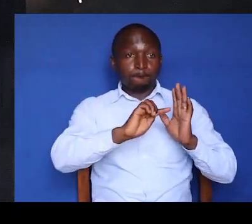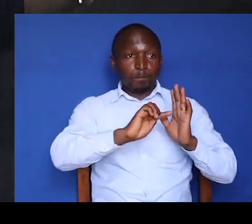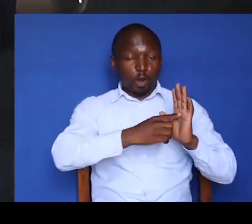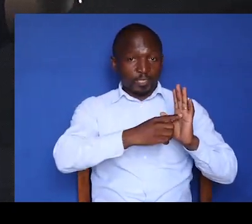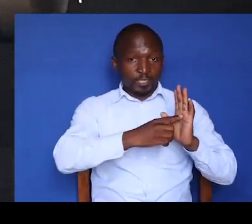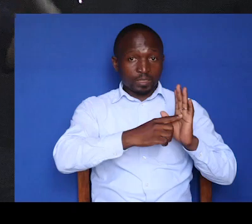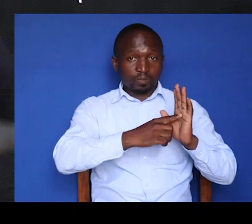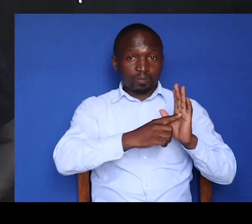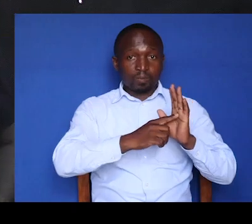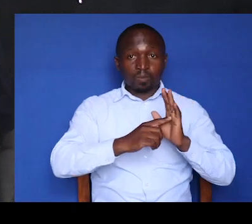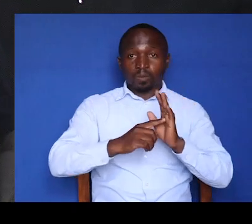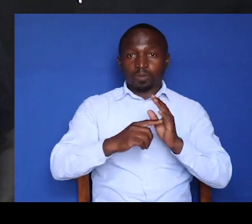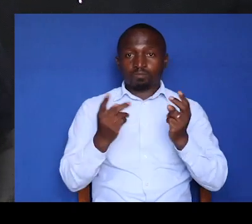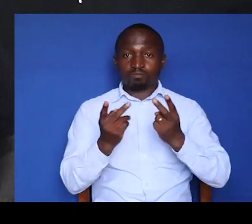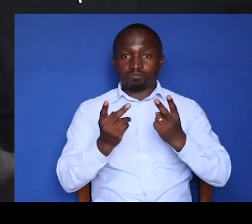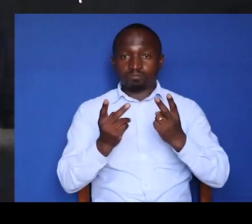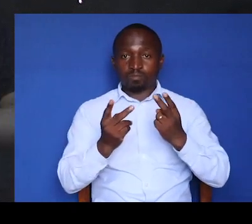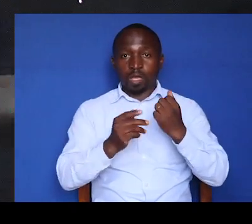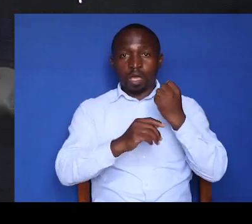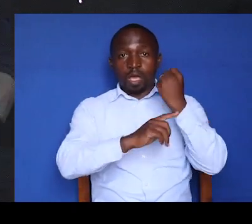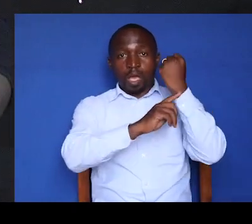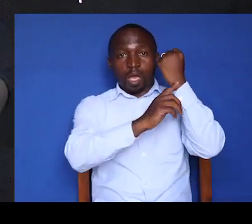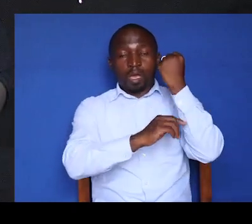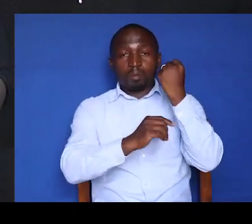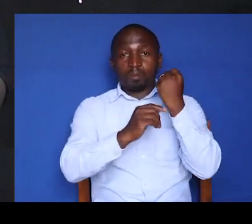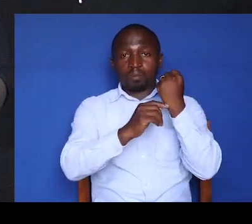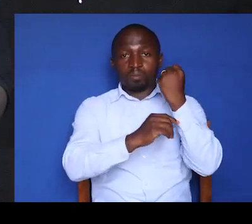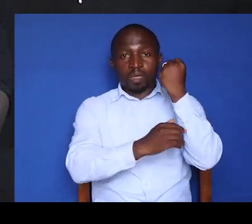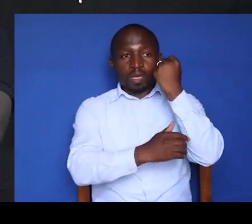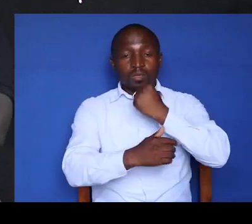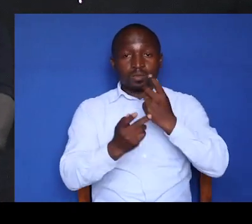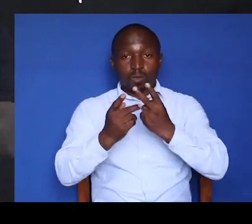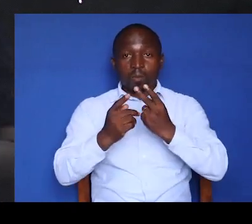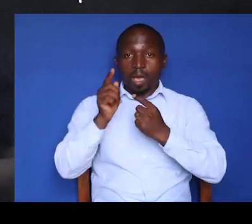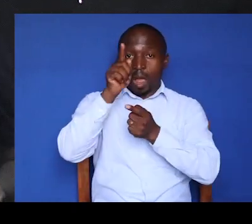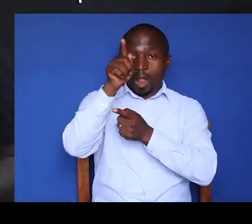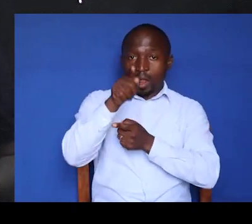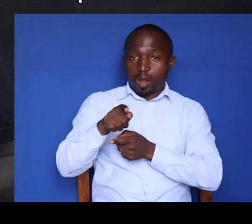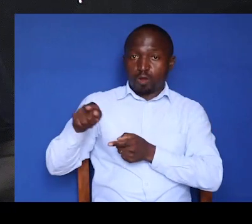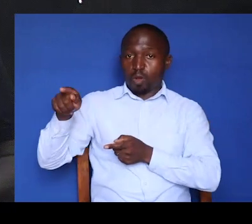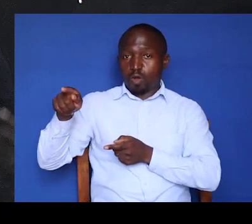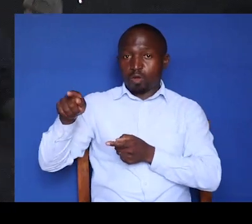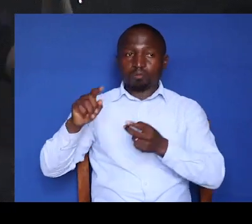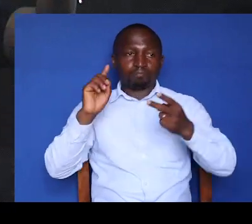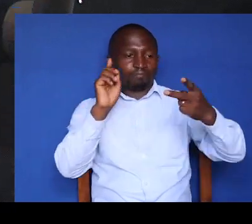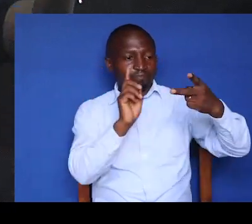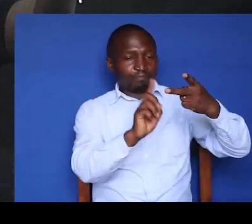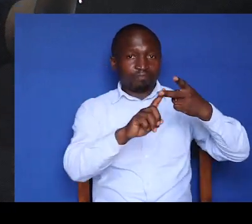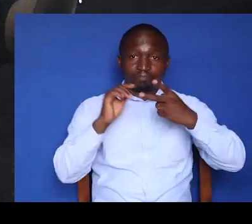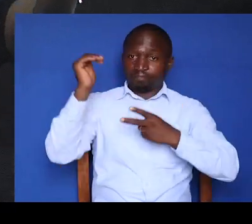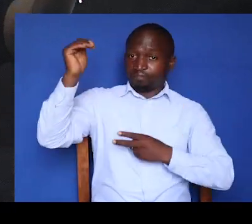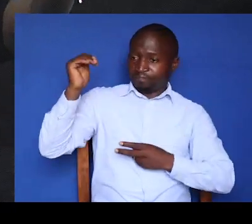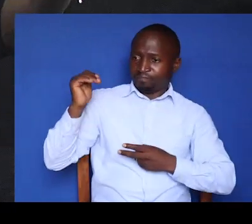The way it appears resembles to the appearance of this part of human body.